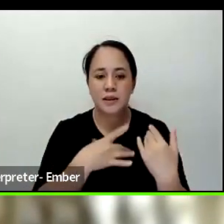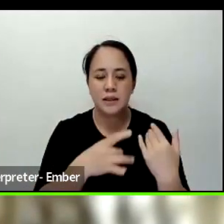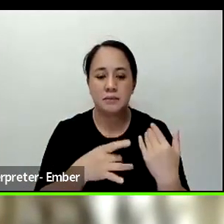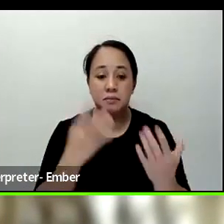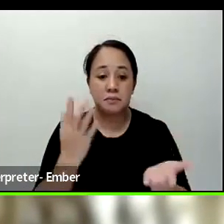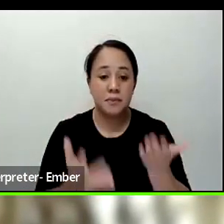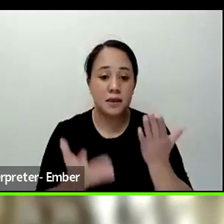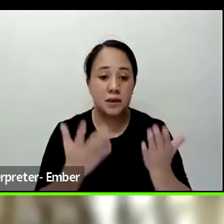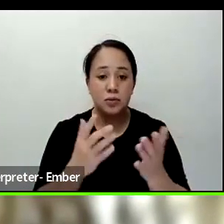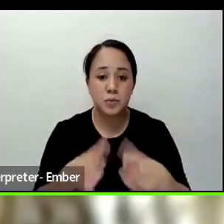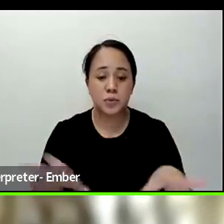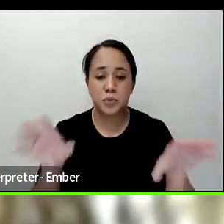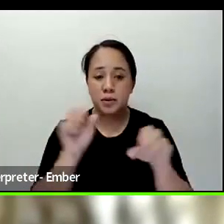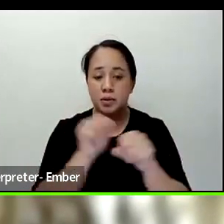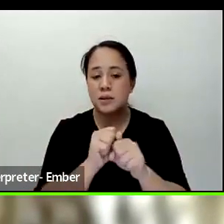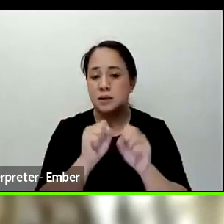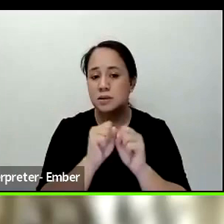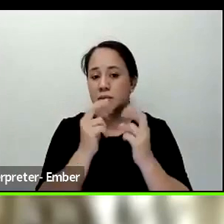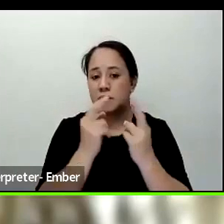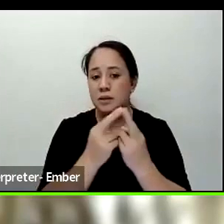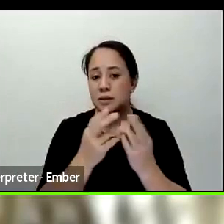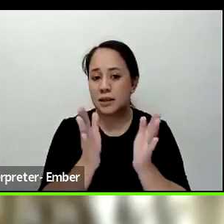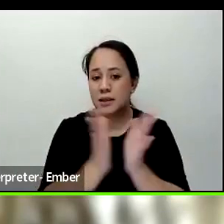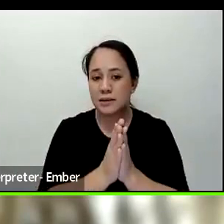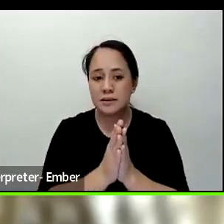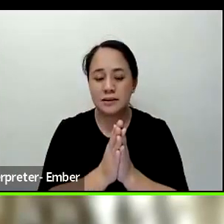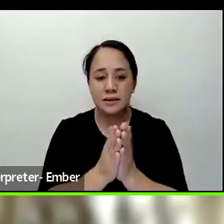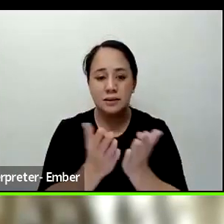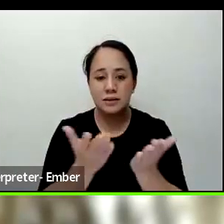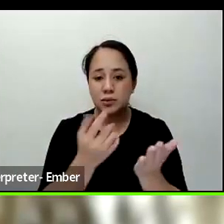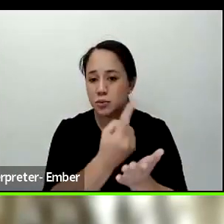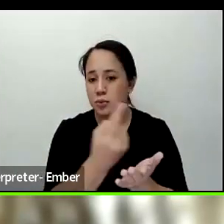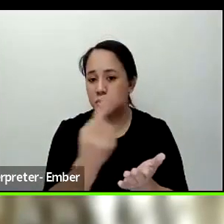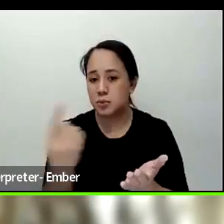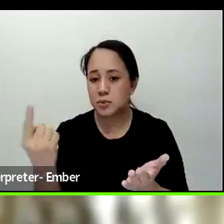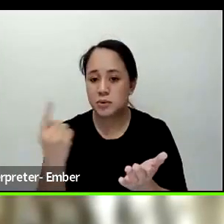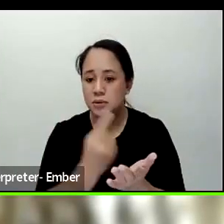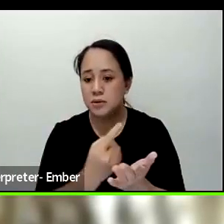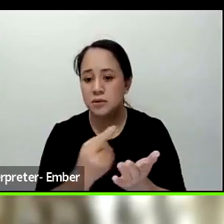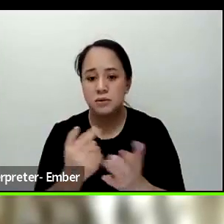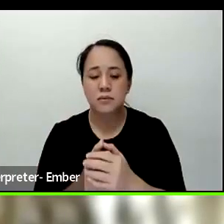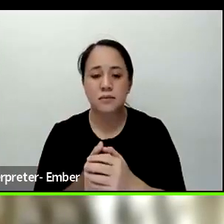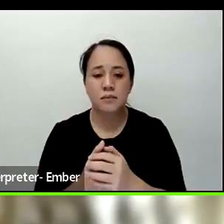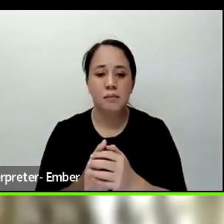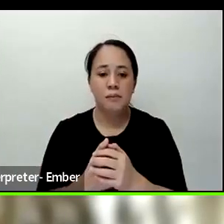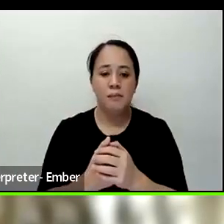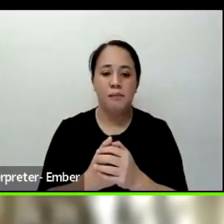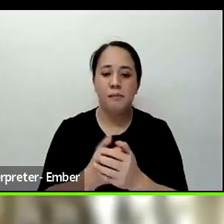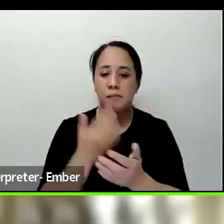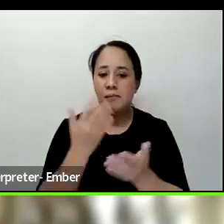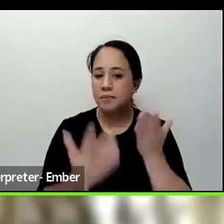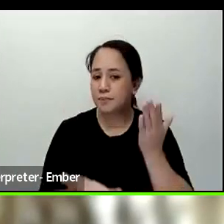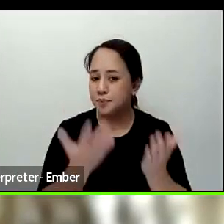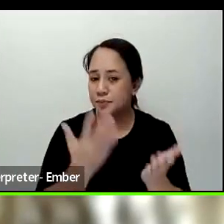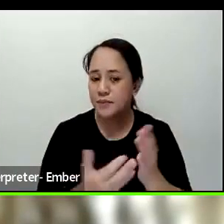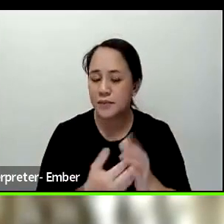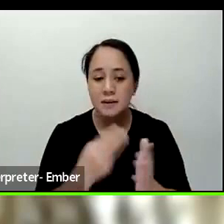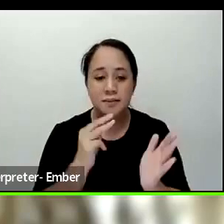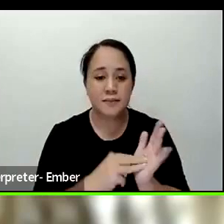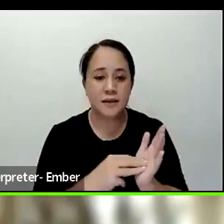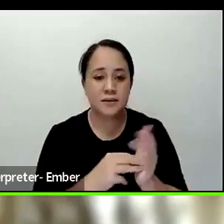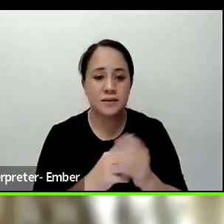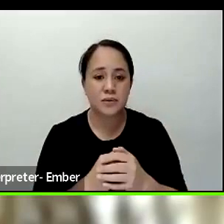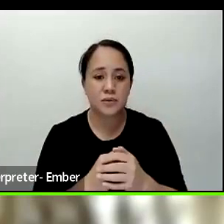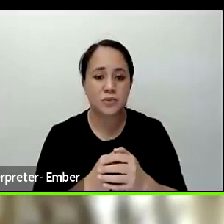maybe to close this webinar, can I ask each one of you your maybe message or